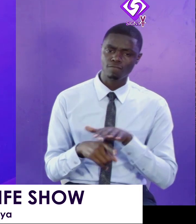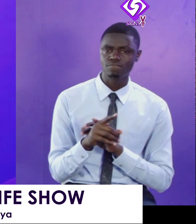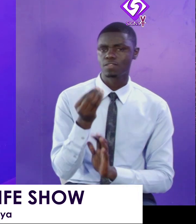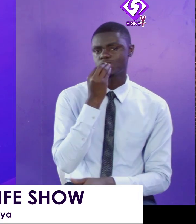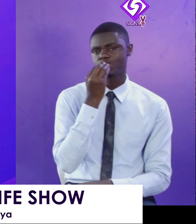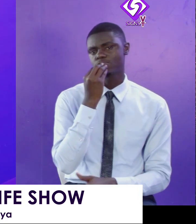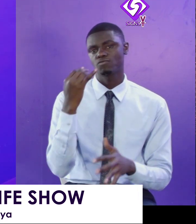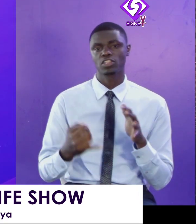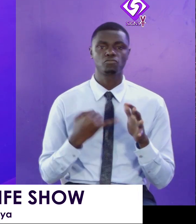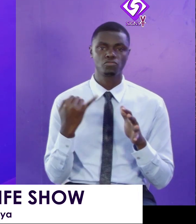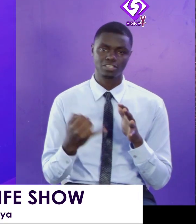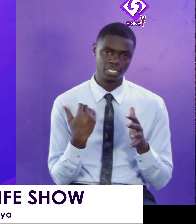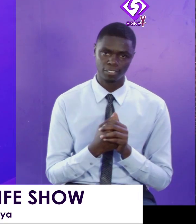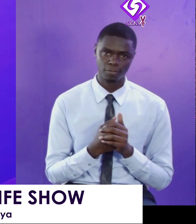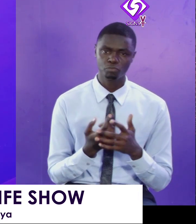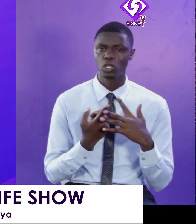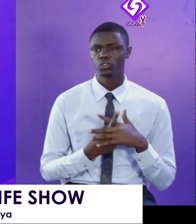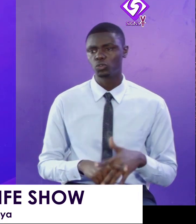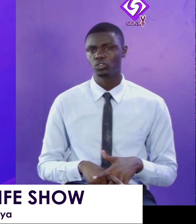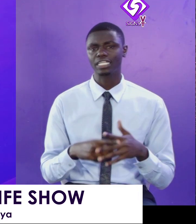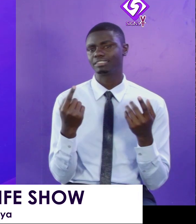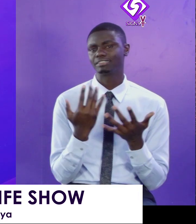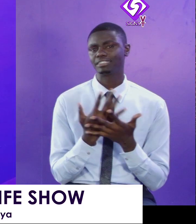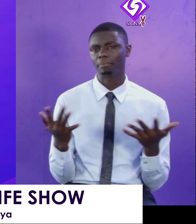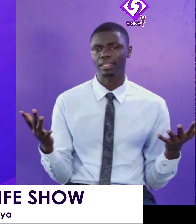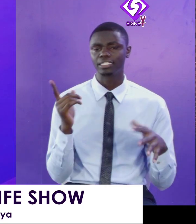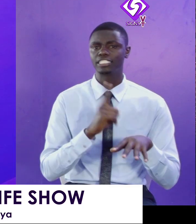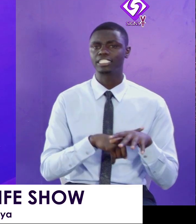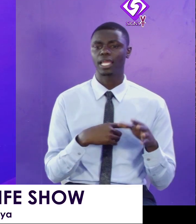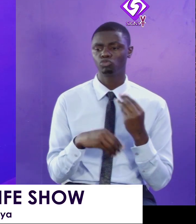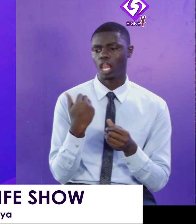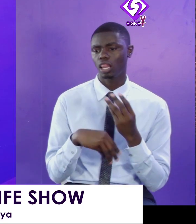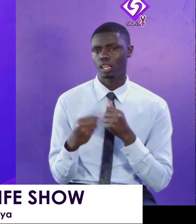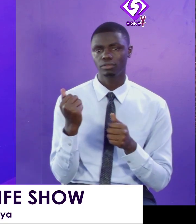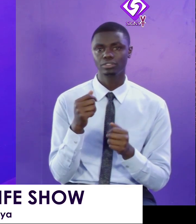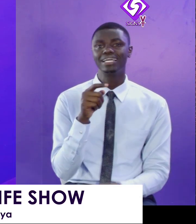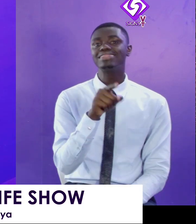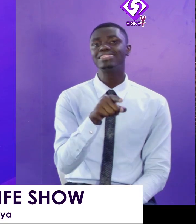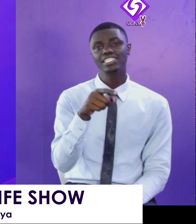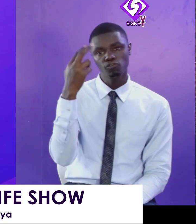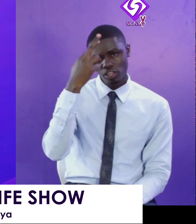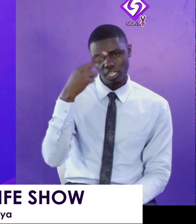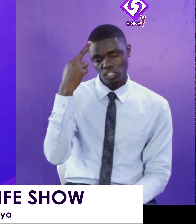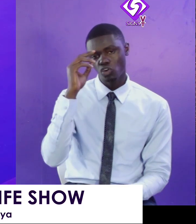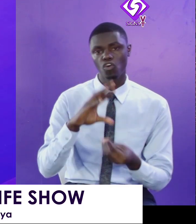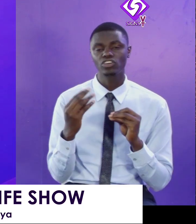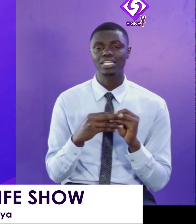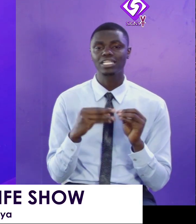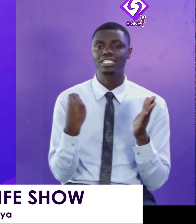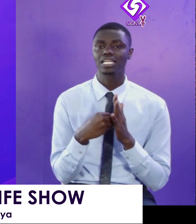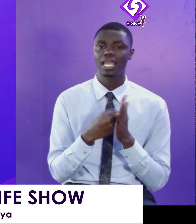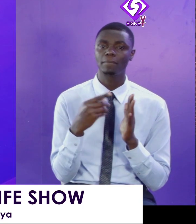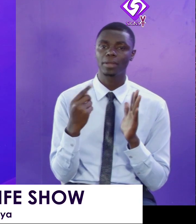foods industry. You start out something where you sell. This is for the reason of creating a money